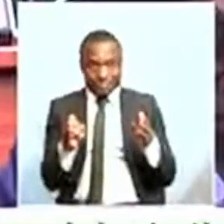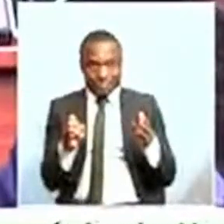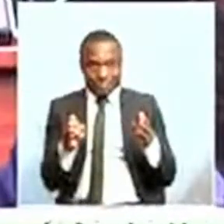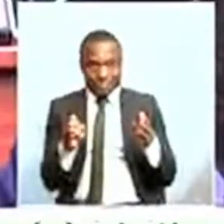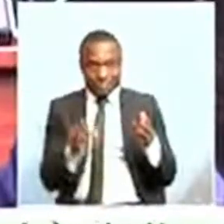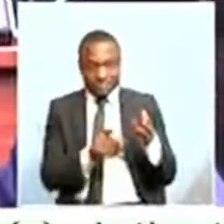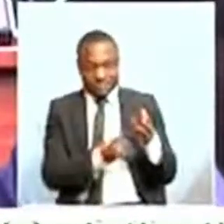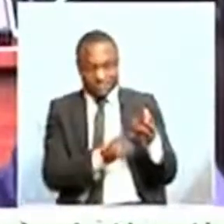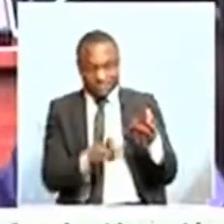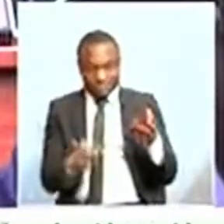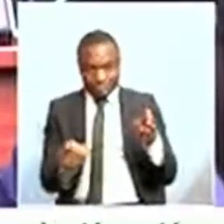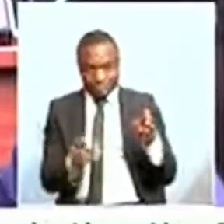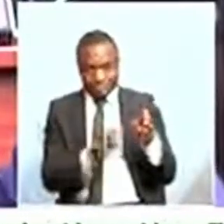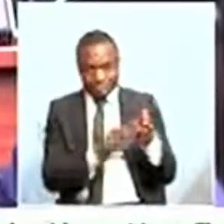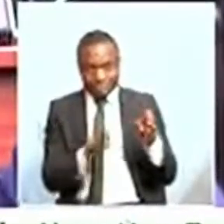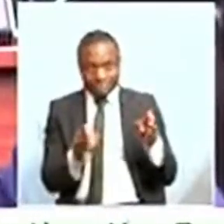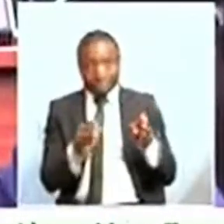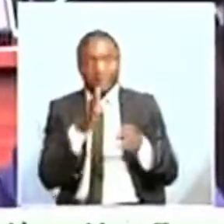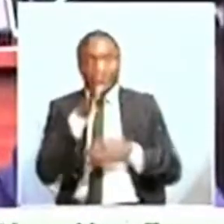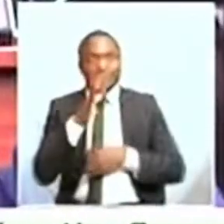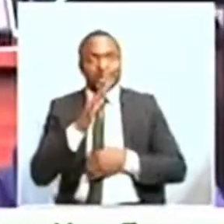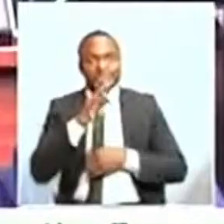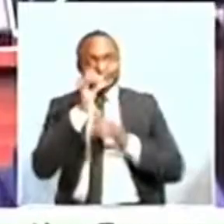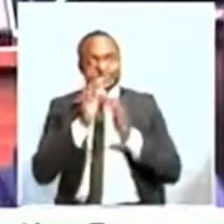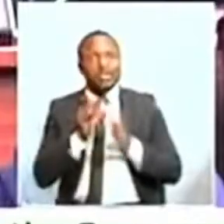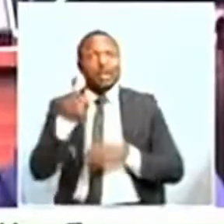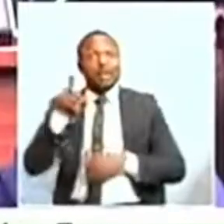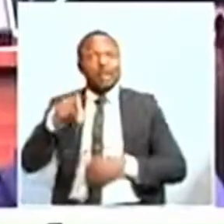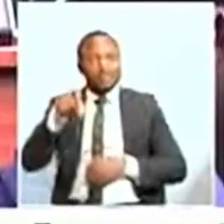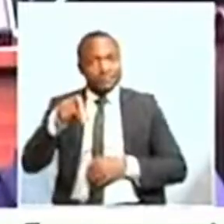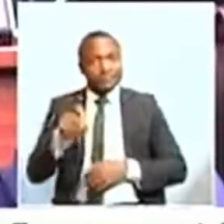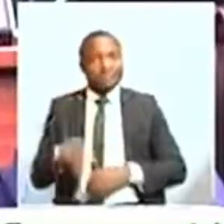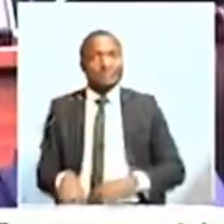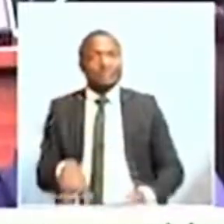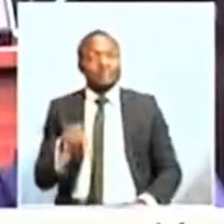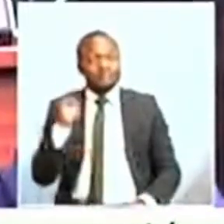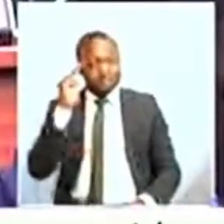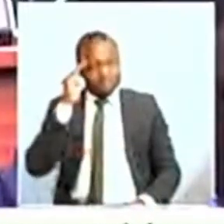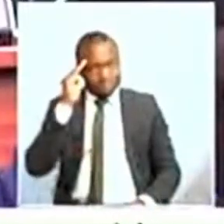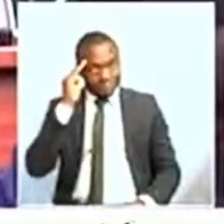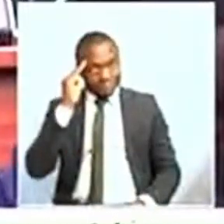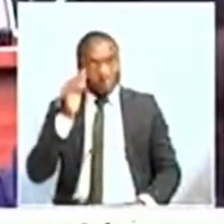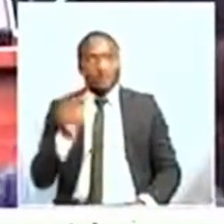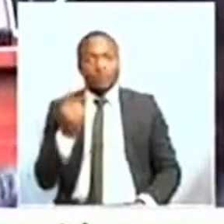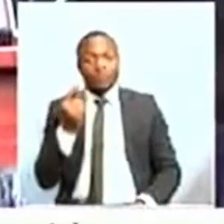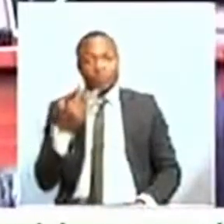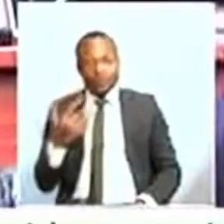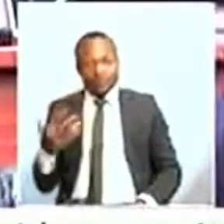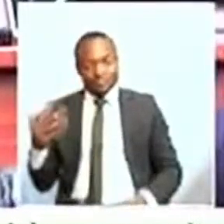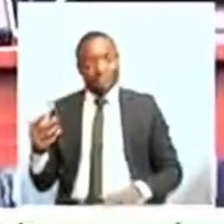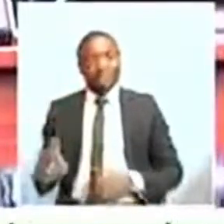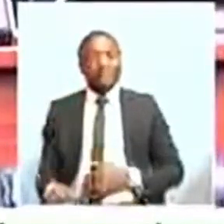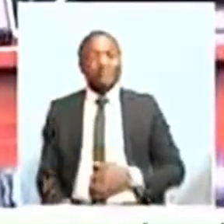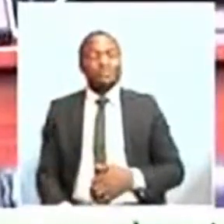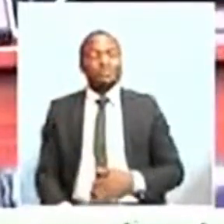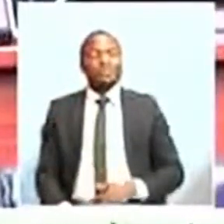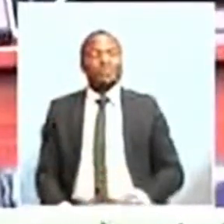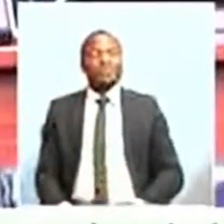through. Madam Speaker, I think maybe we need to appreciate maybe one thing,